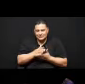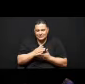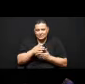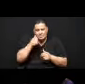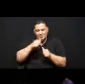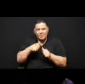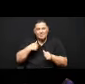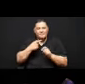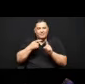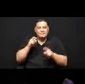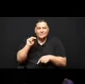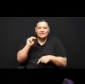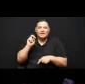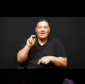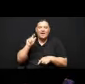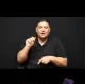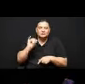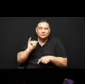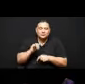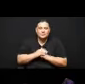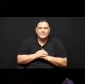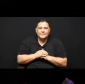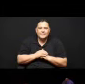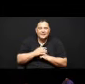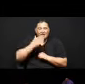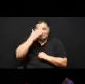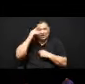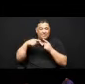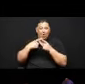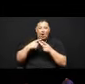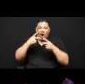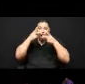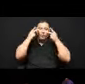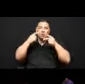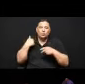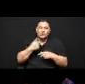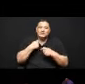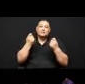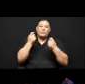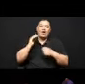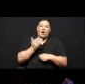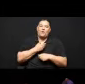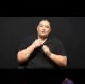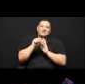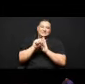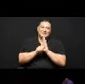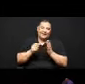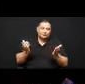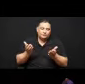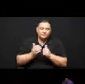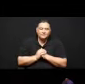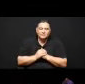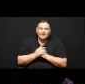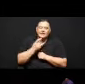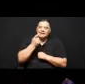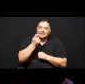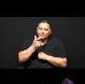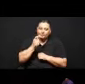Forget Halloween. We celebrate our state here. It's a little weird, but we do get the day